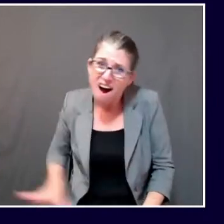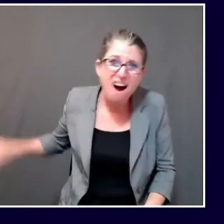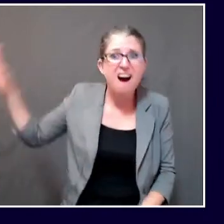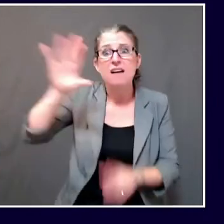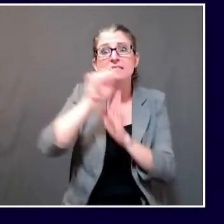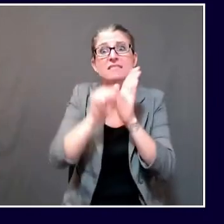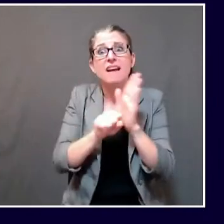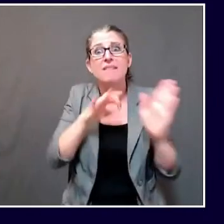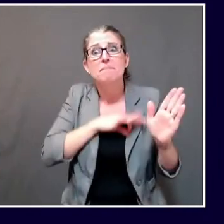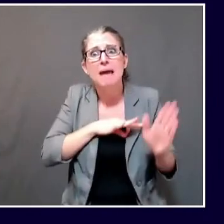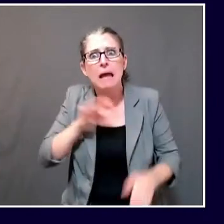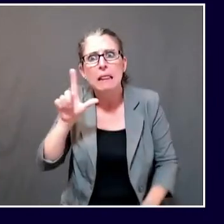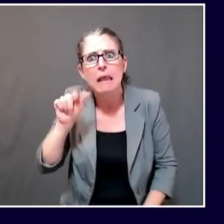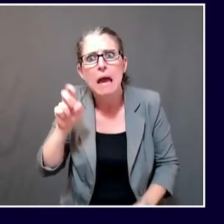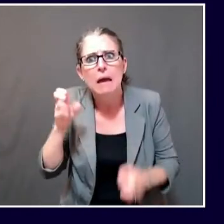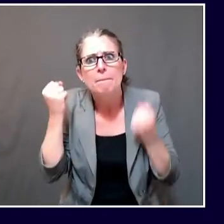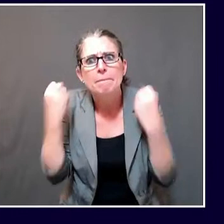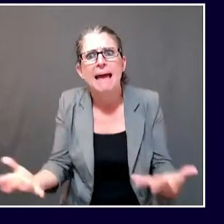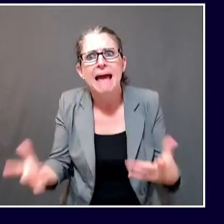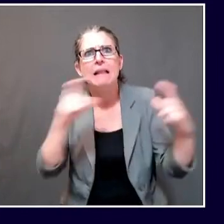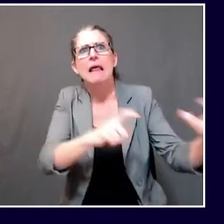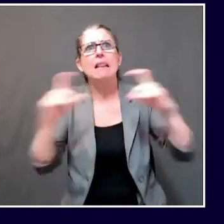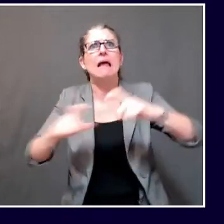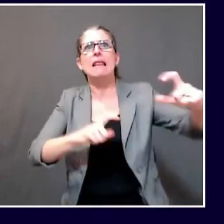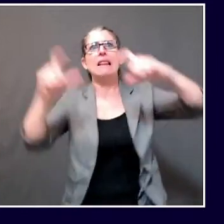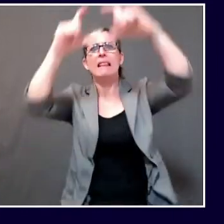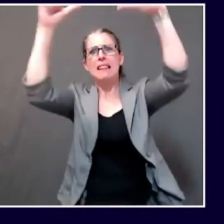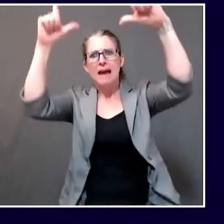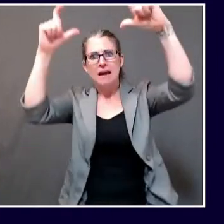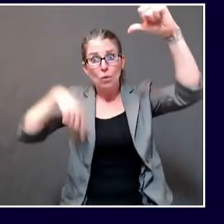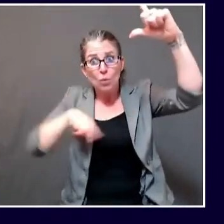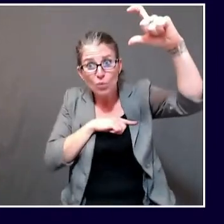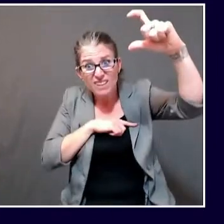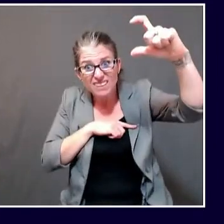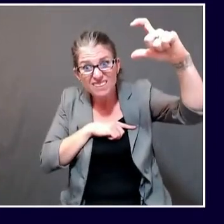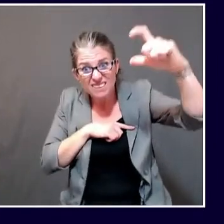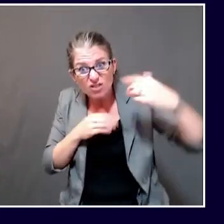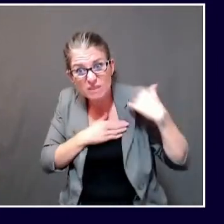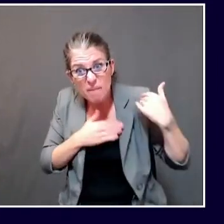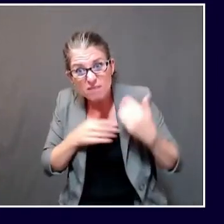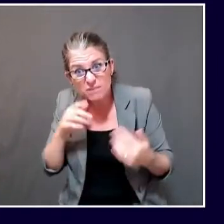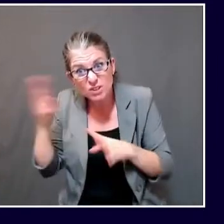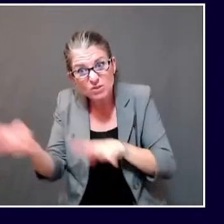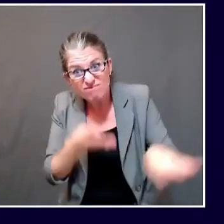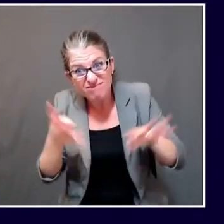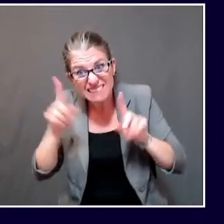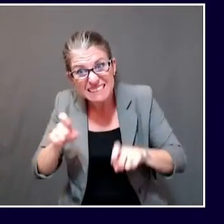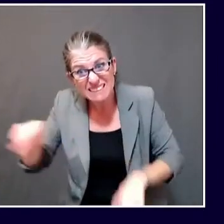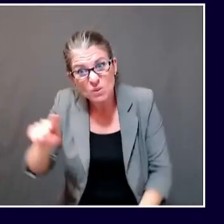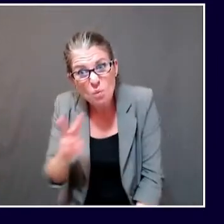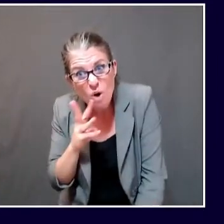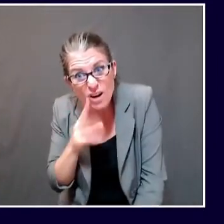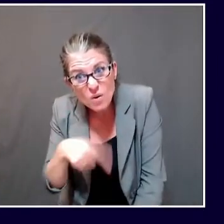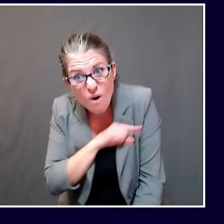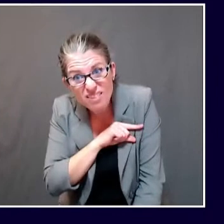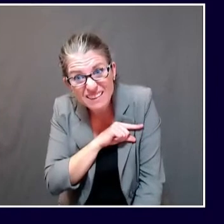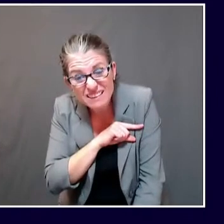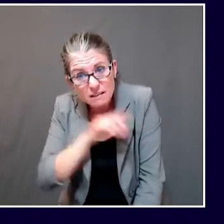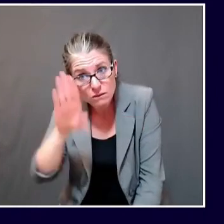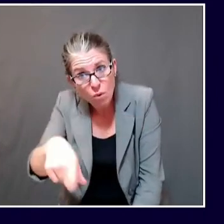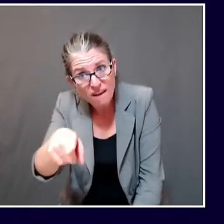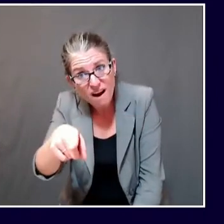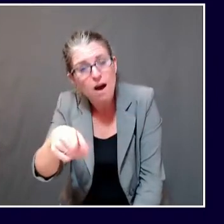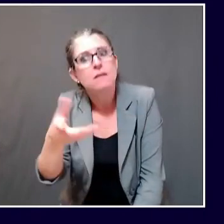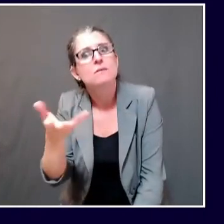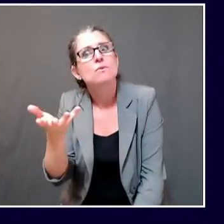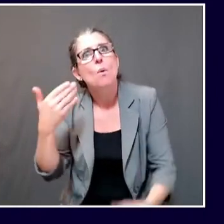laboratory is continuing with that testing. In addition, it's still the second wave of tick season. Maine